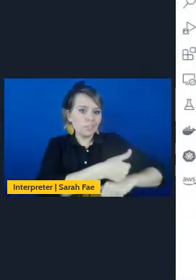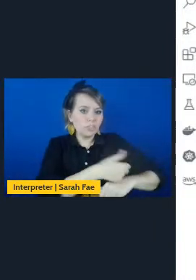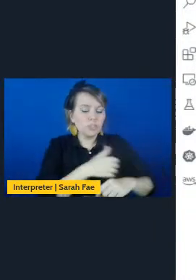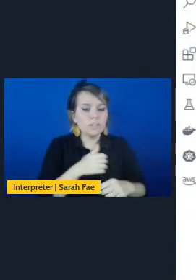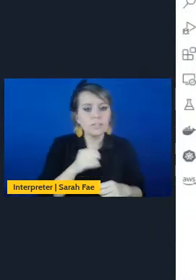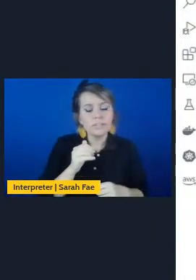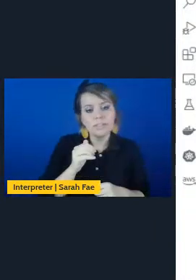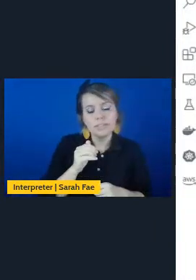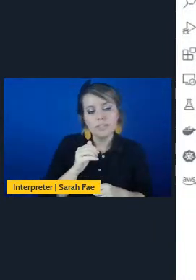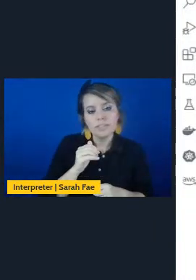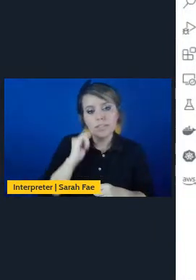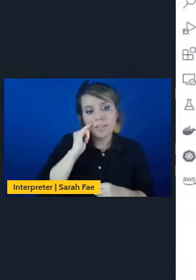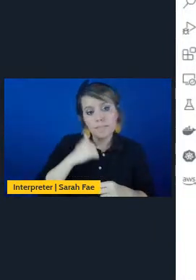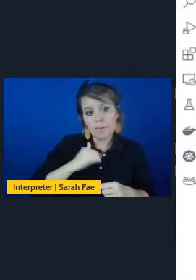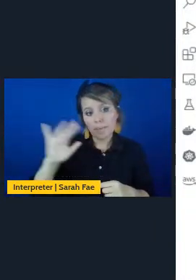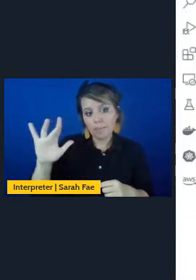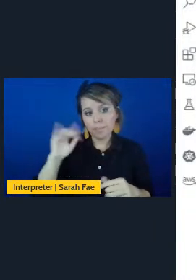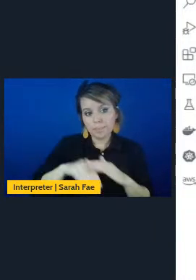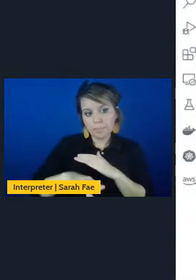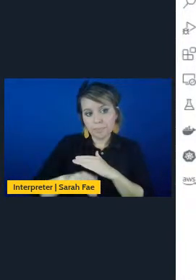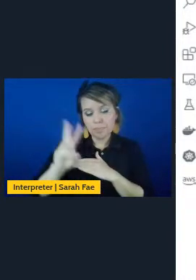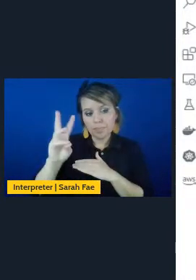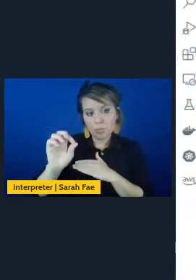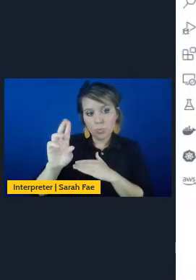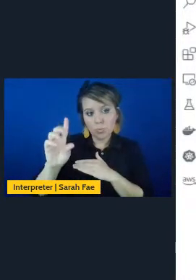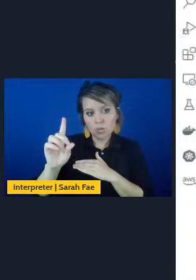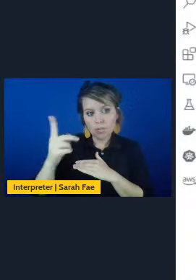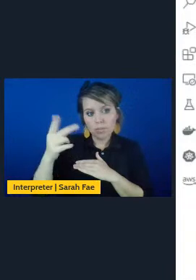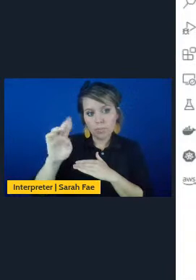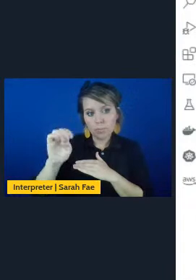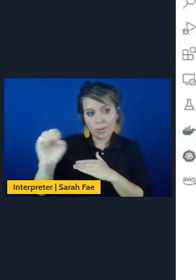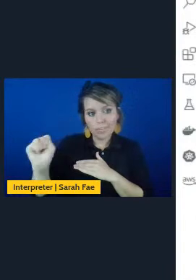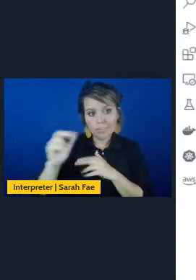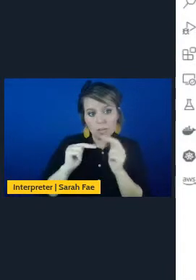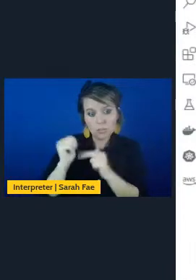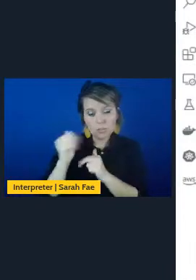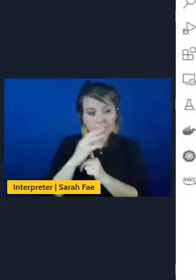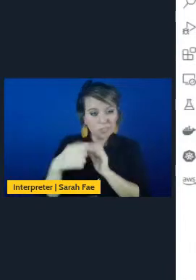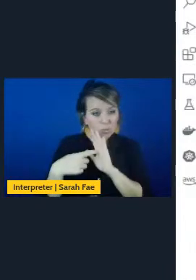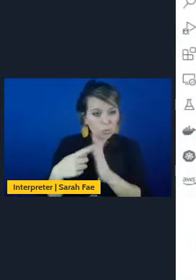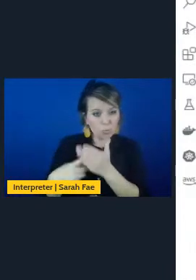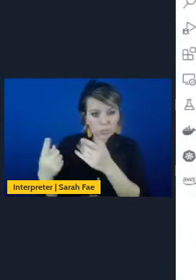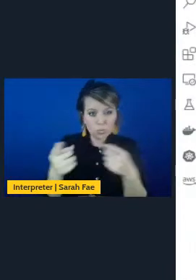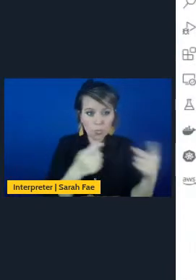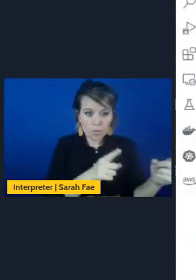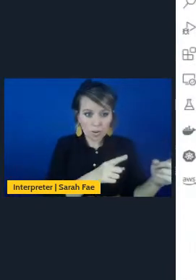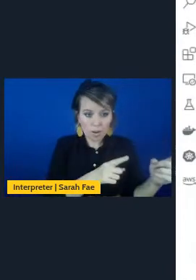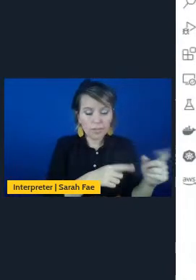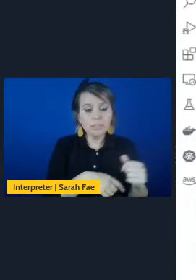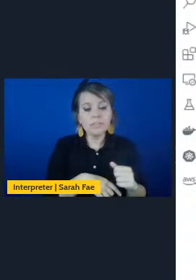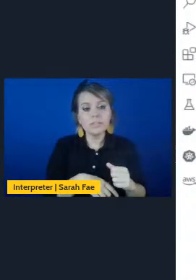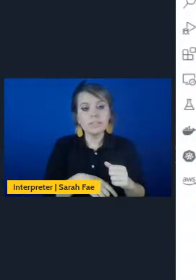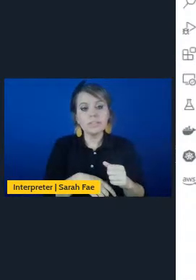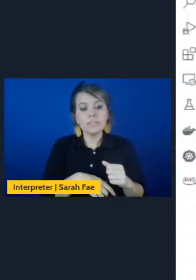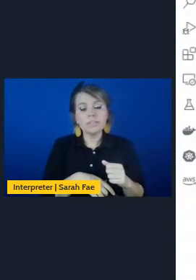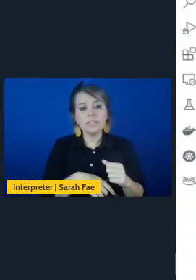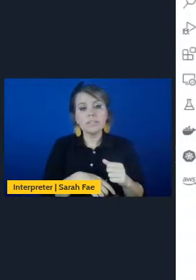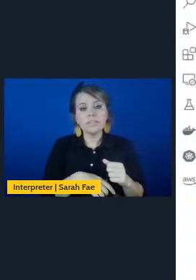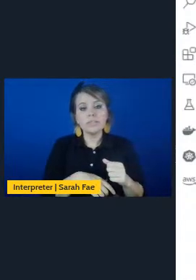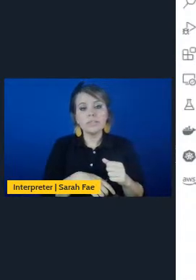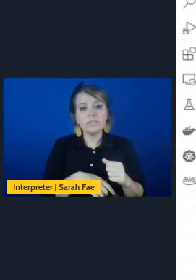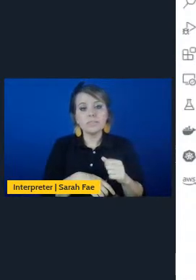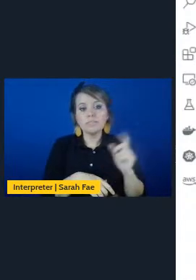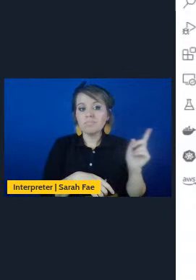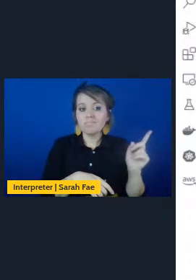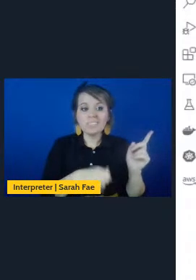go within this WordPress construct a little bit and show you what's going on. So this is not very different from what you